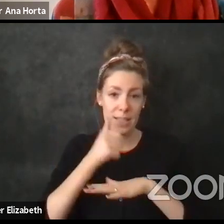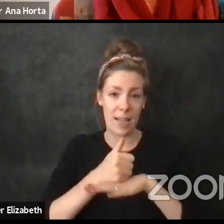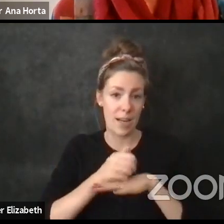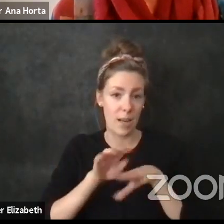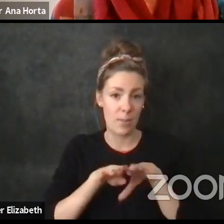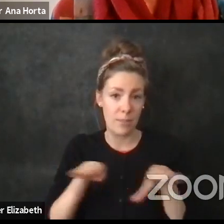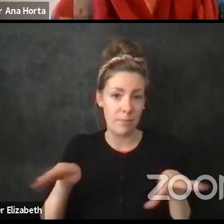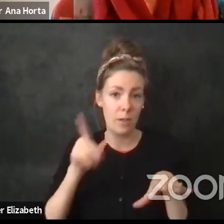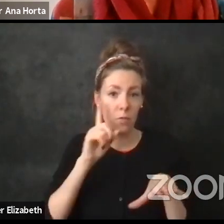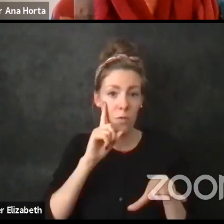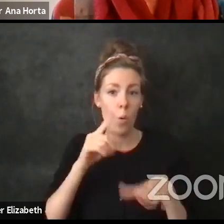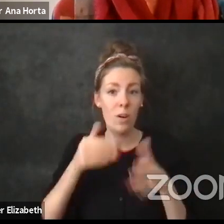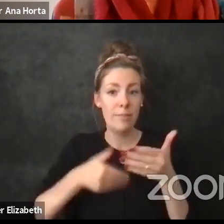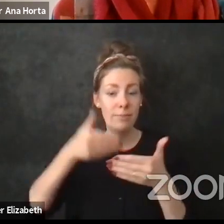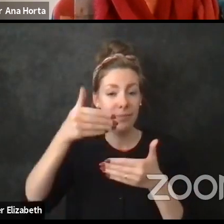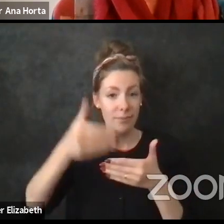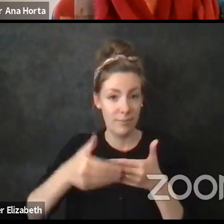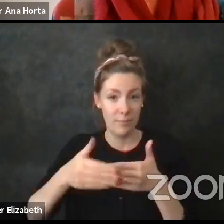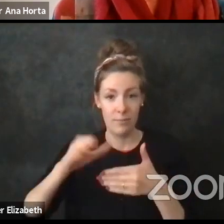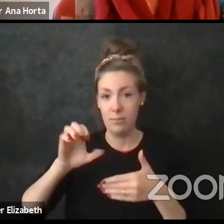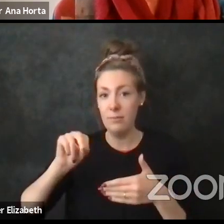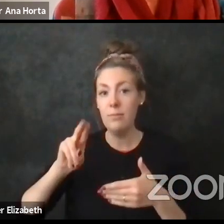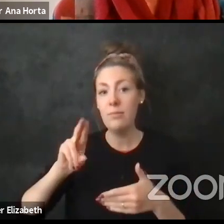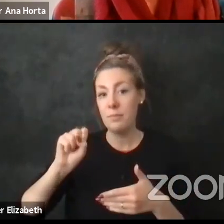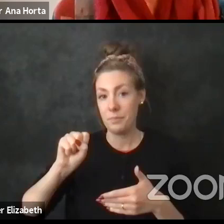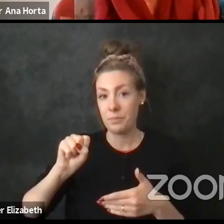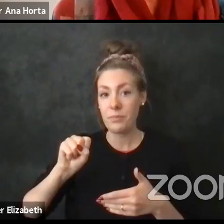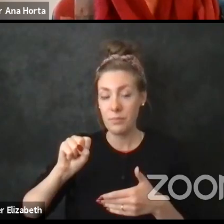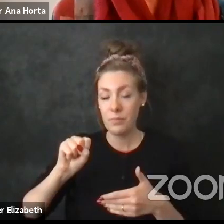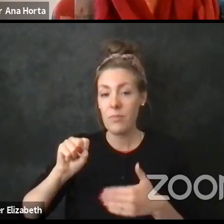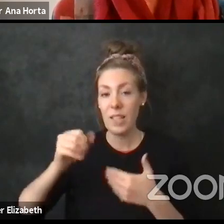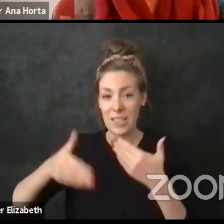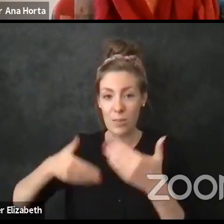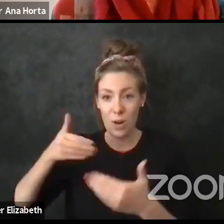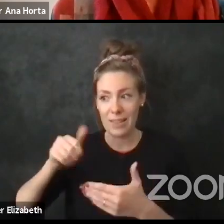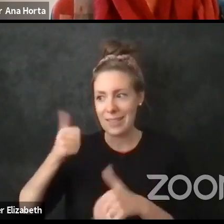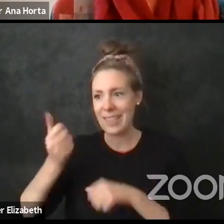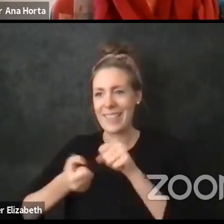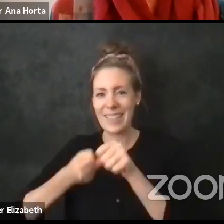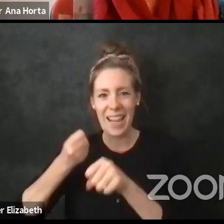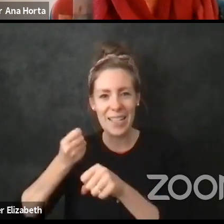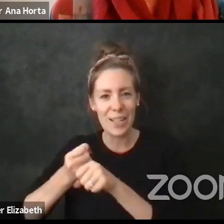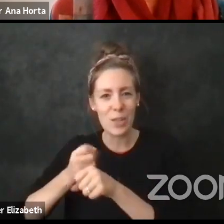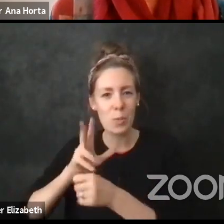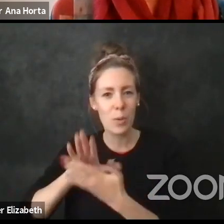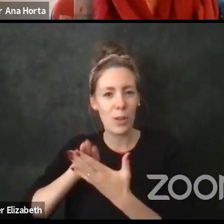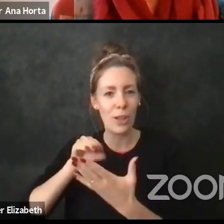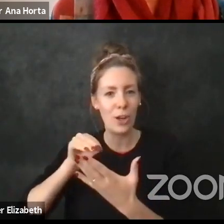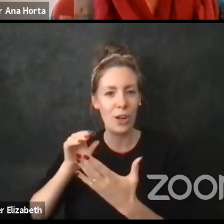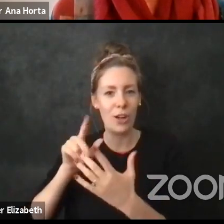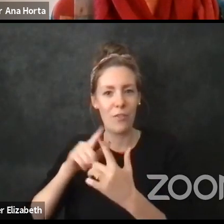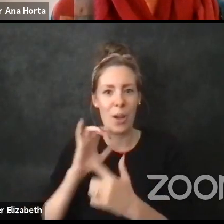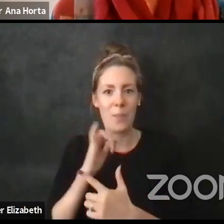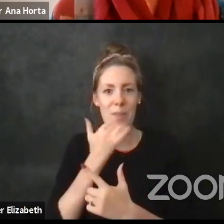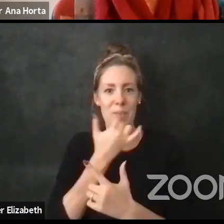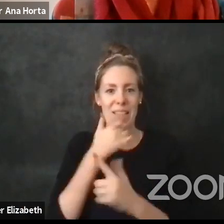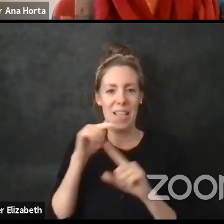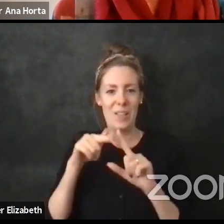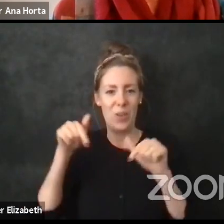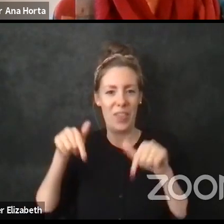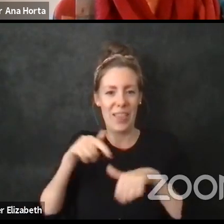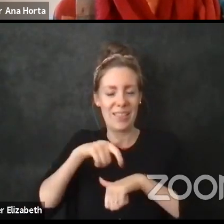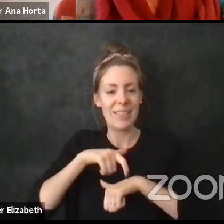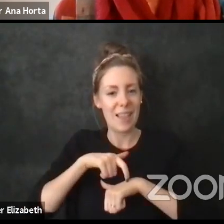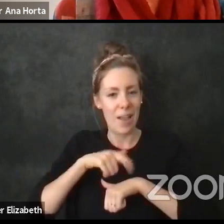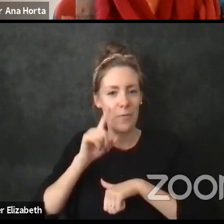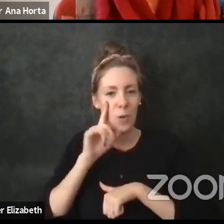for the next census process. 10 years down the road, we'll learn from the mistakes that we made this go around.